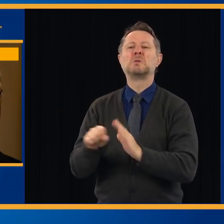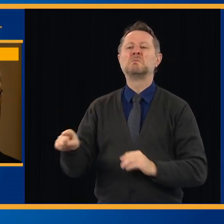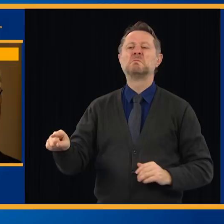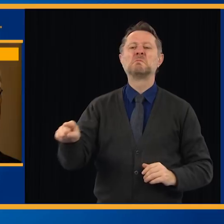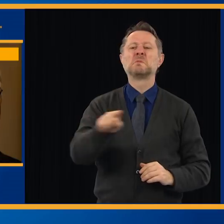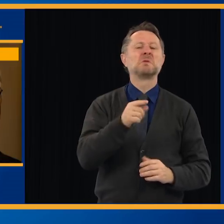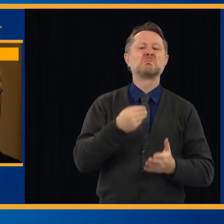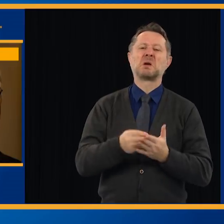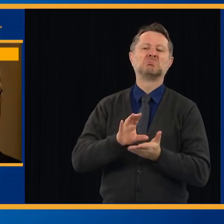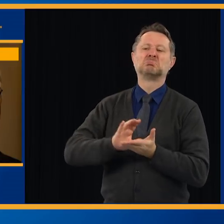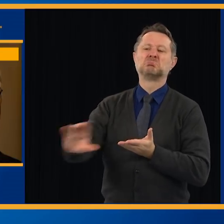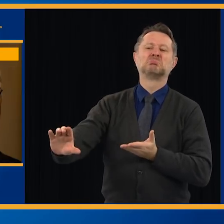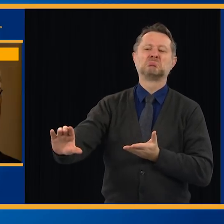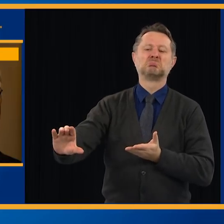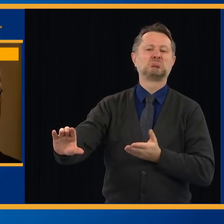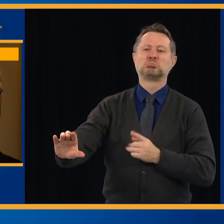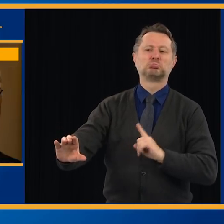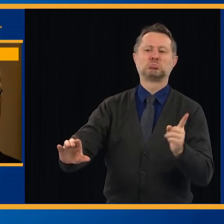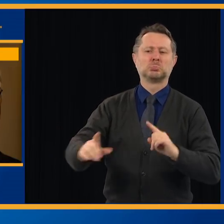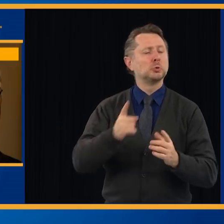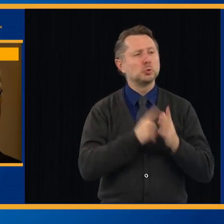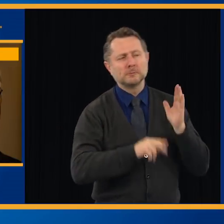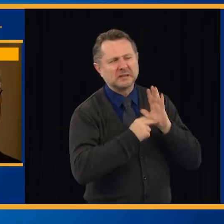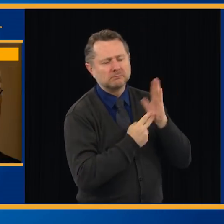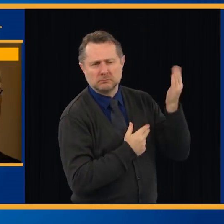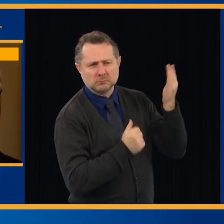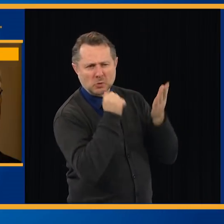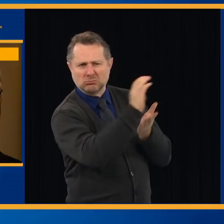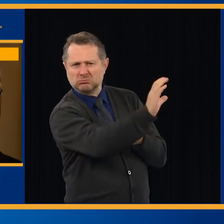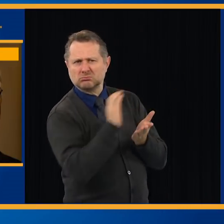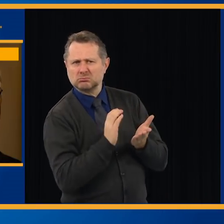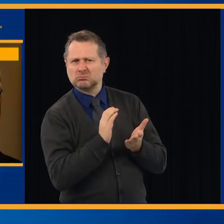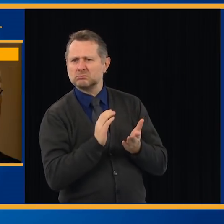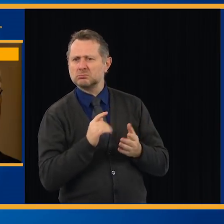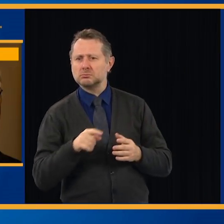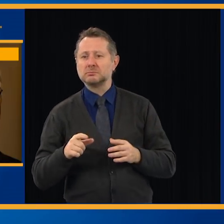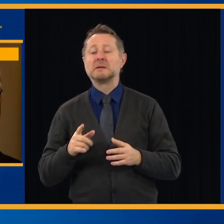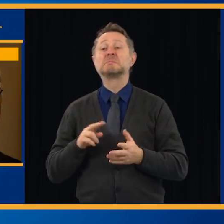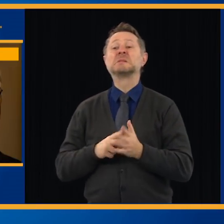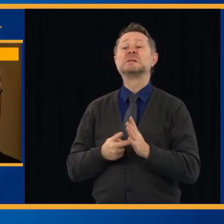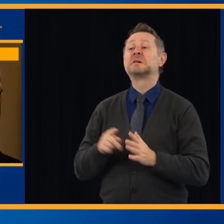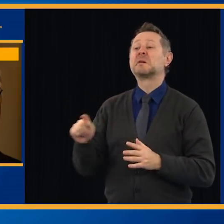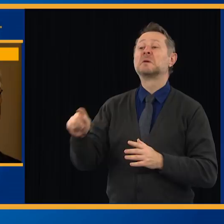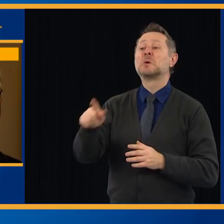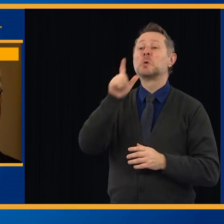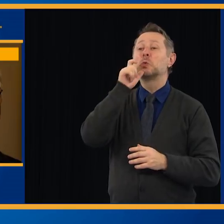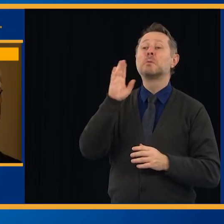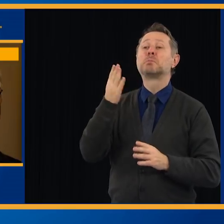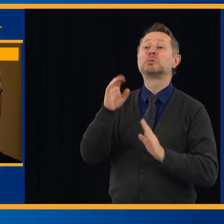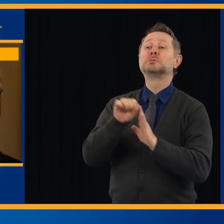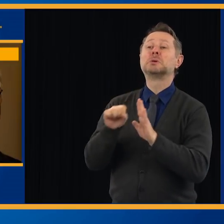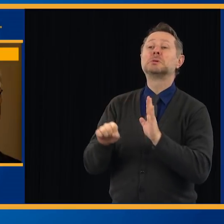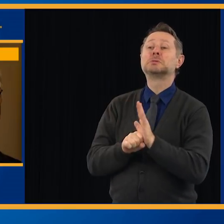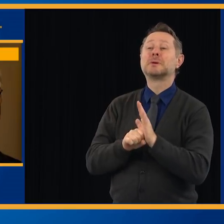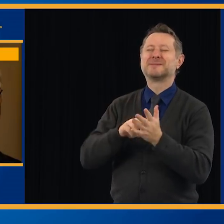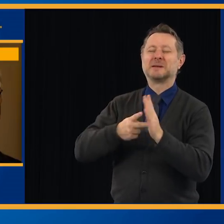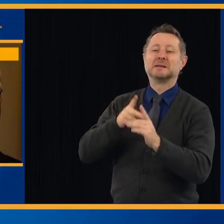say? The states that have coronavirus are Democratic